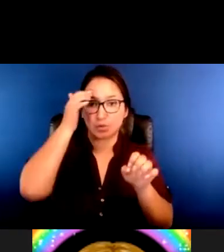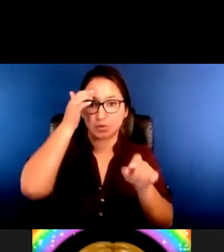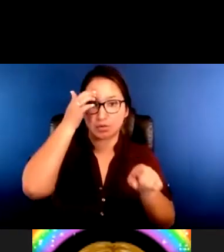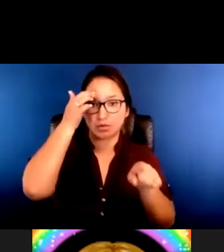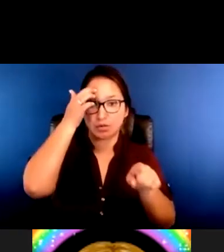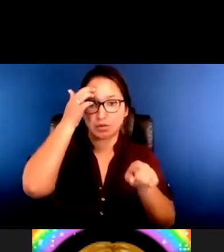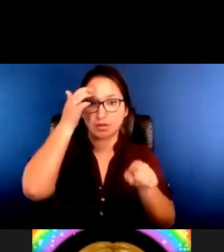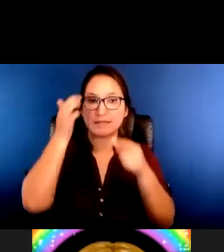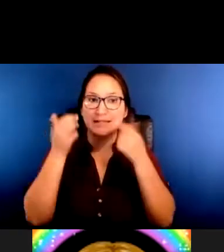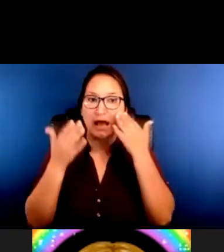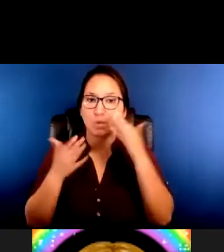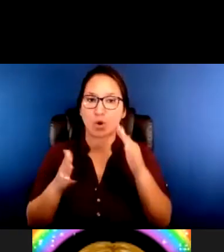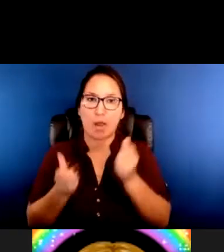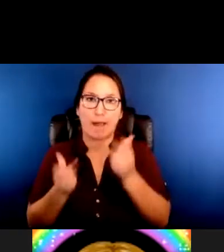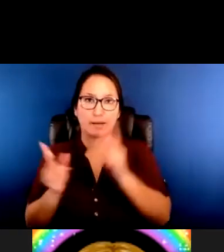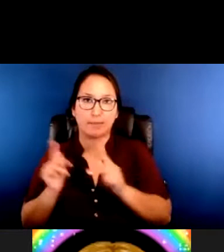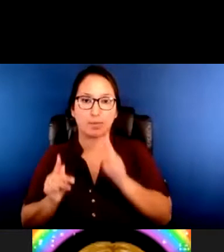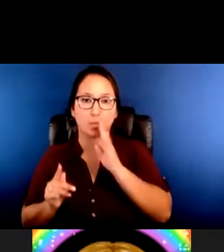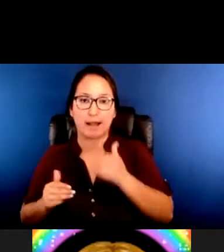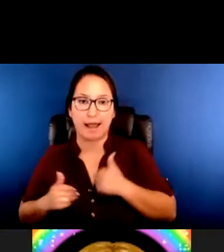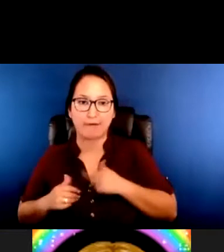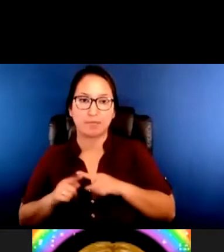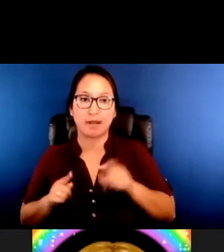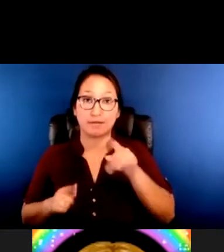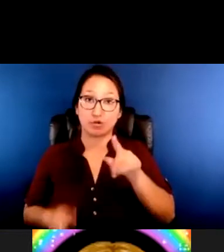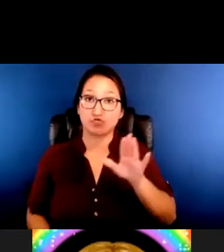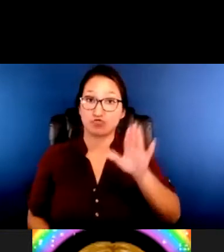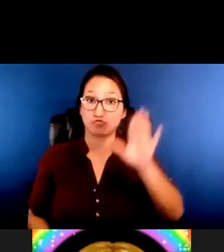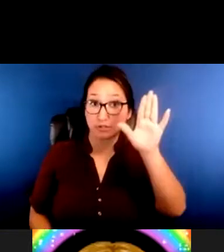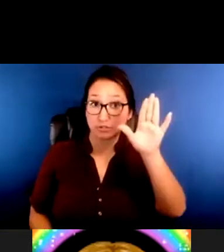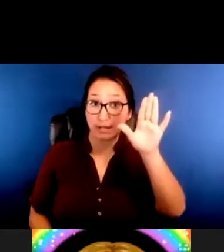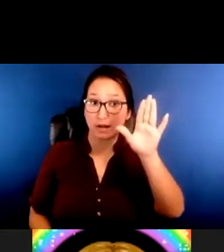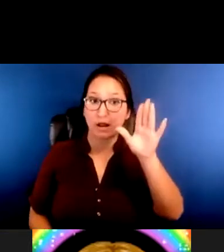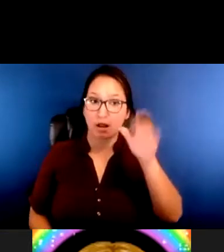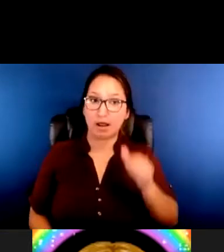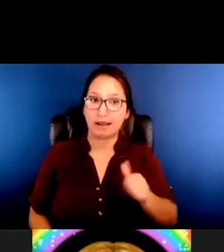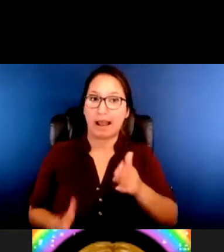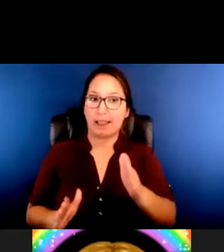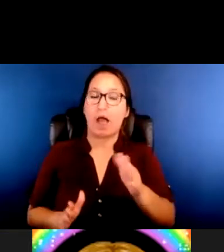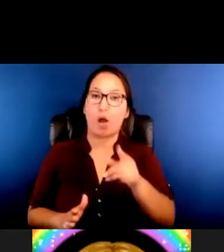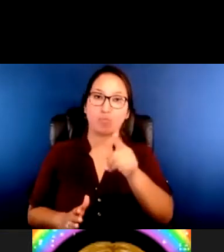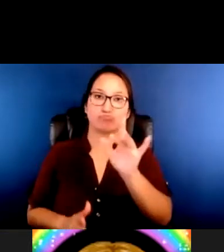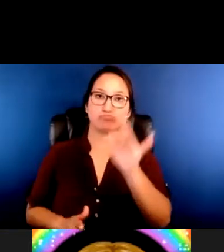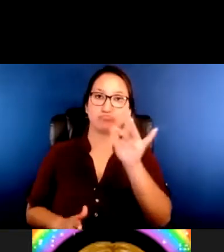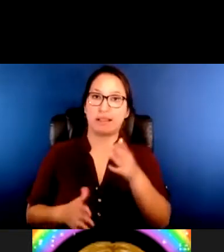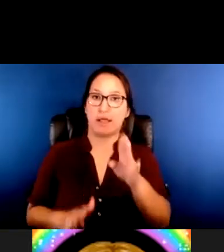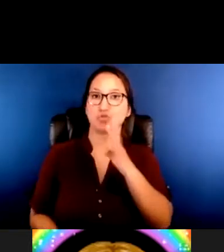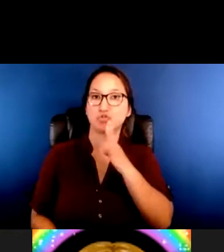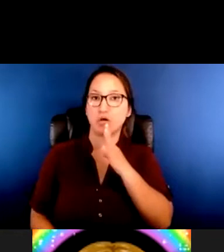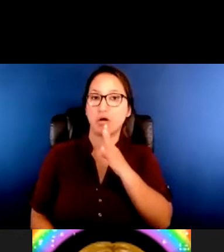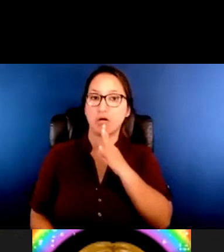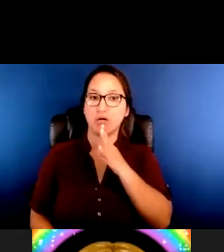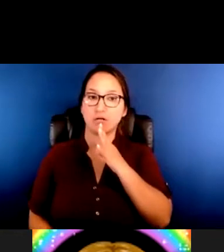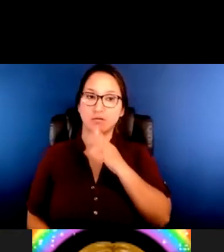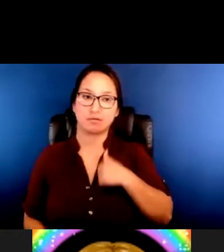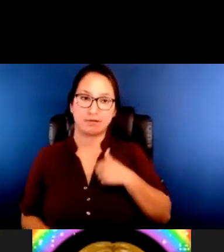have. I can, if you raise your hand, if you know how to do that, I can actually allow you to talk with this feature, which is, I'm still learning how to